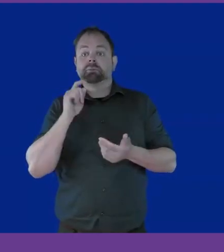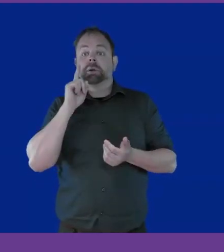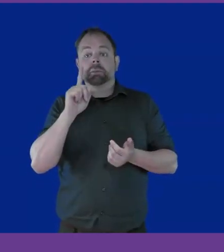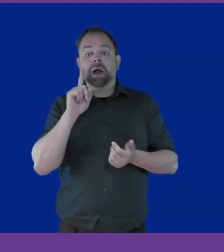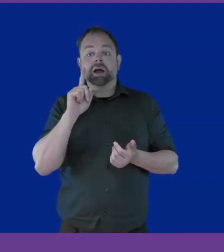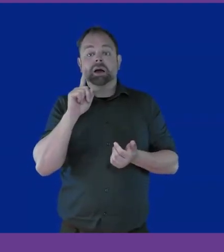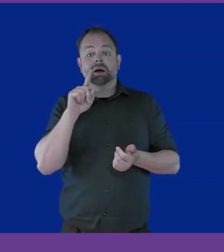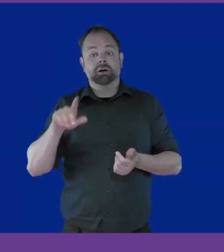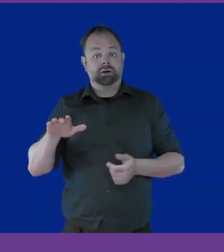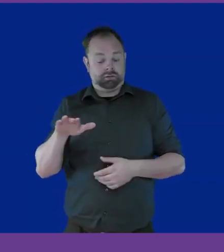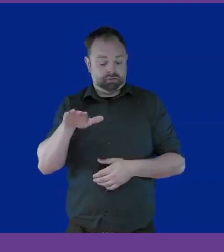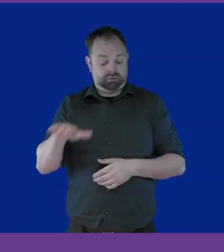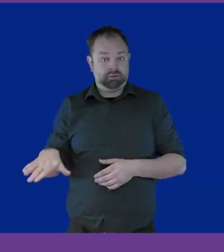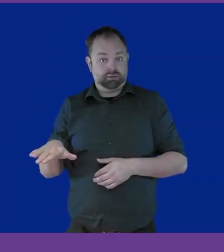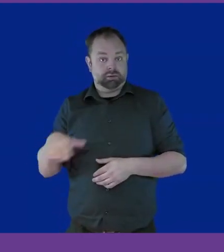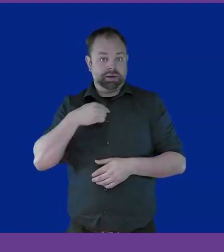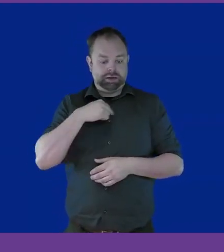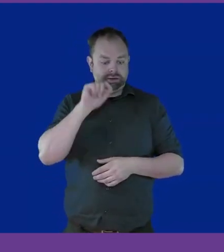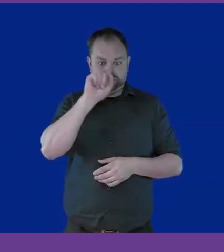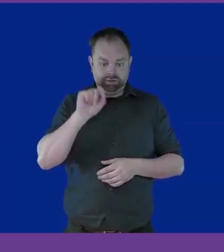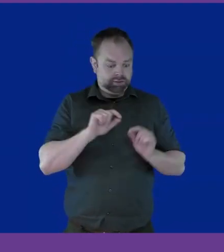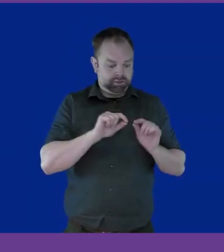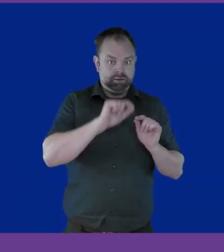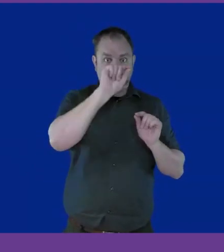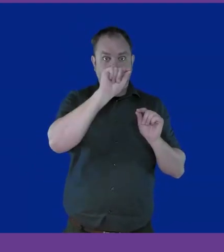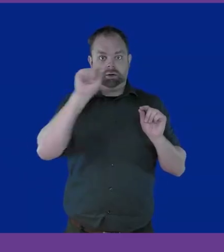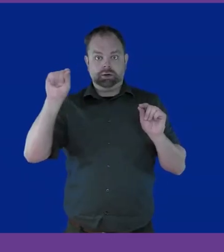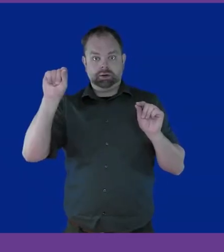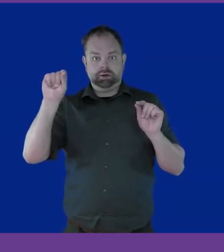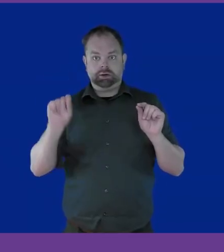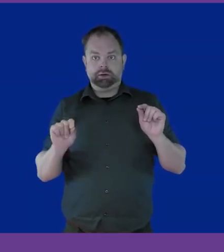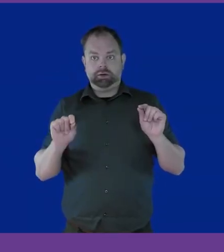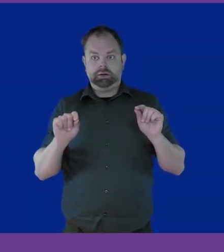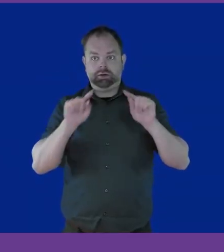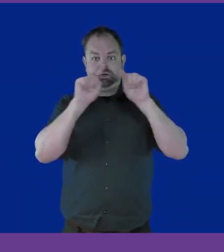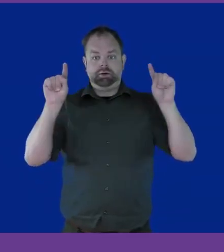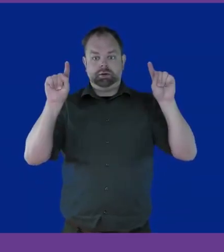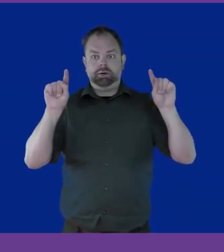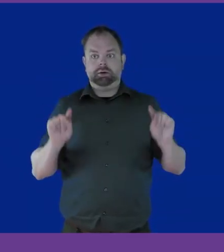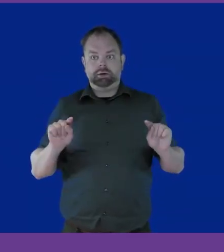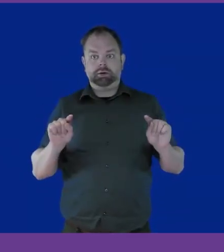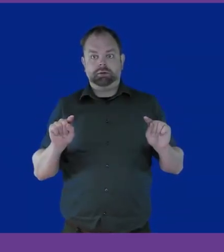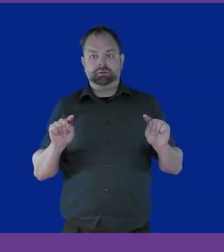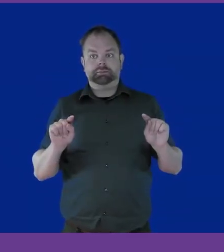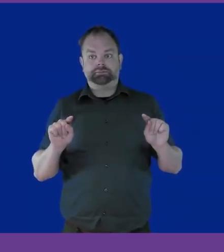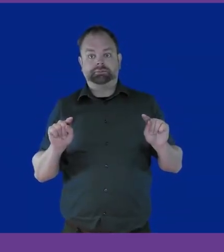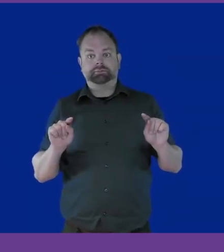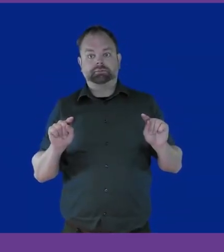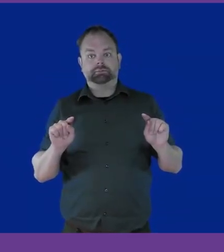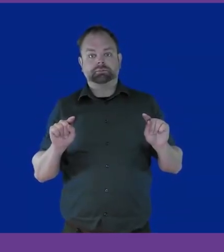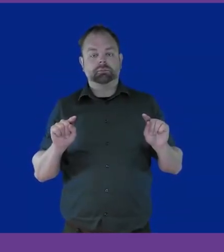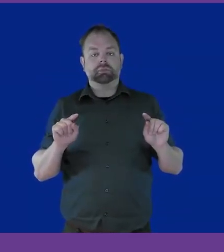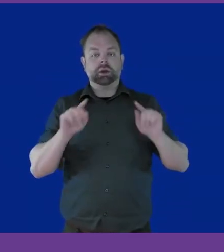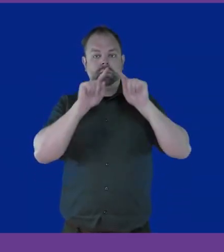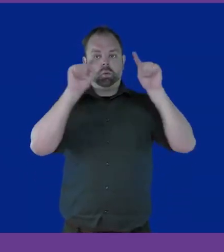heavy doors. So absolutely not accessible. And if you look back, and if I look back over the life of my aunt, I saw